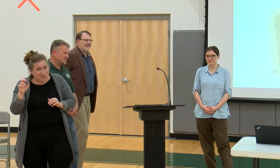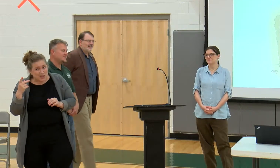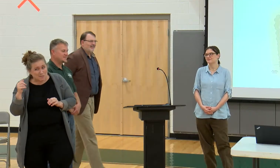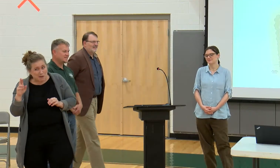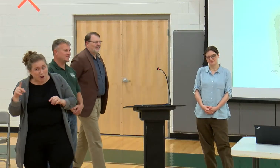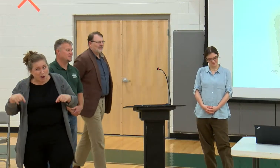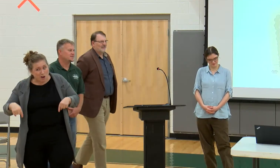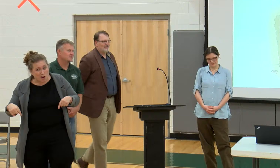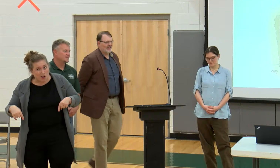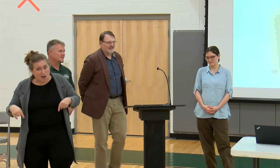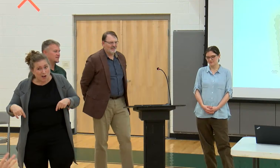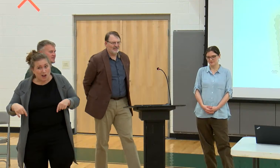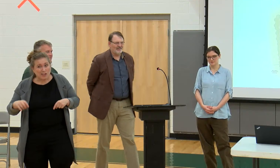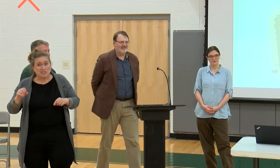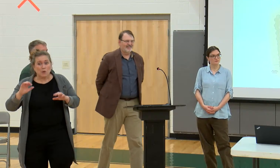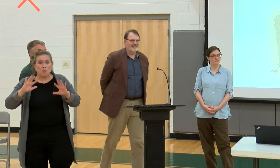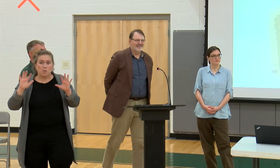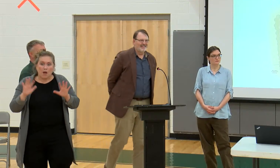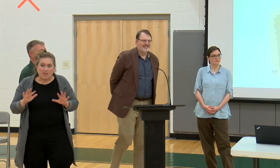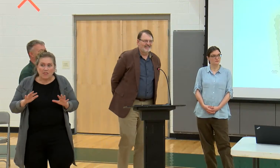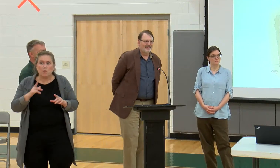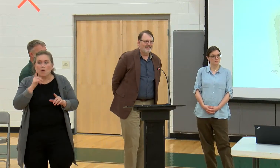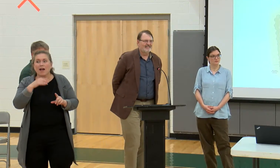Yep. Yeah, that's always a factor too.